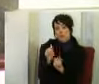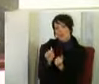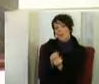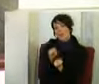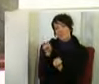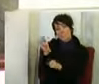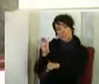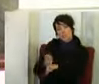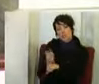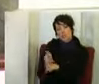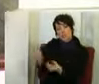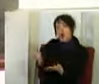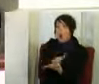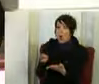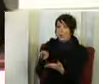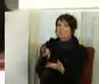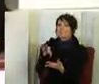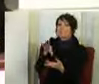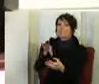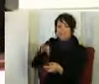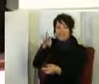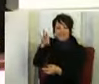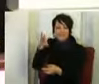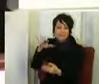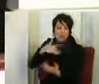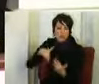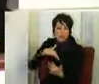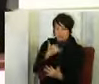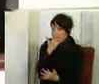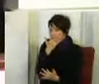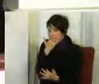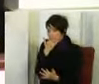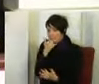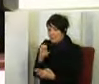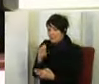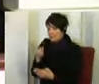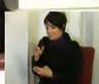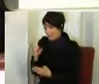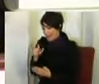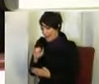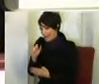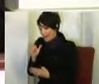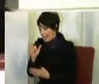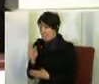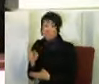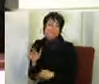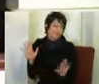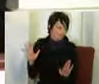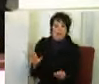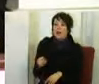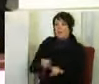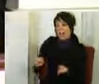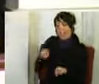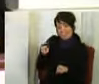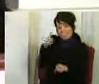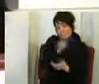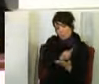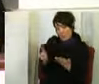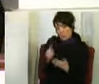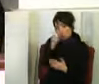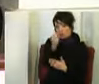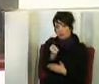Fellowship, Holy Spirit Episcopal Church, I should say, and we'll be adding a couple of other congregations over the next few months. But this Tuesday is